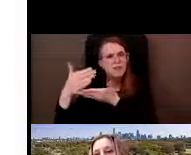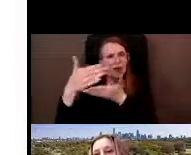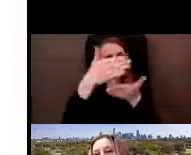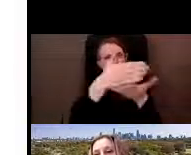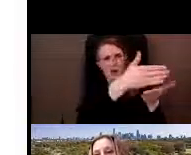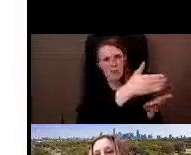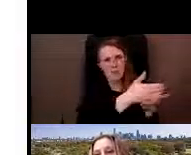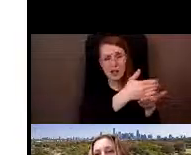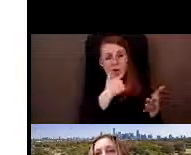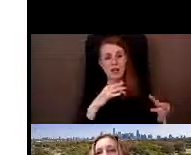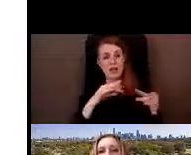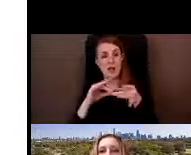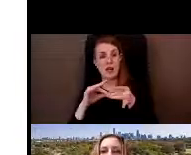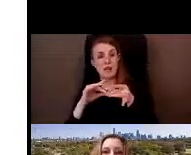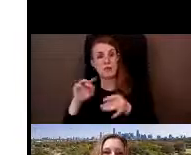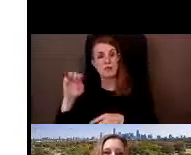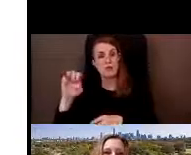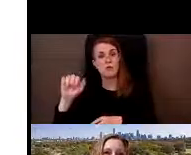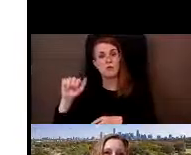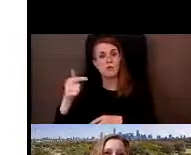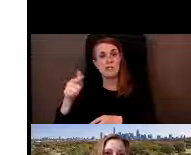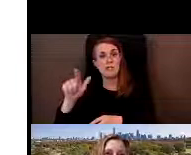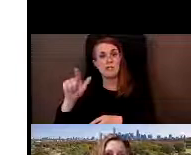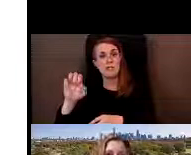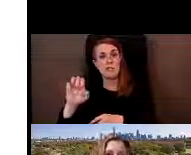the Eagle, which takes you along the creek and then along the lake.